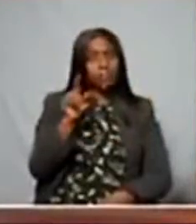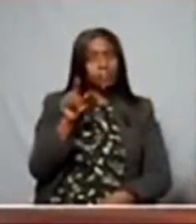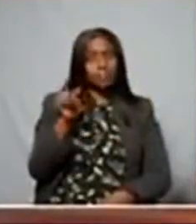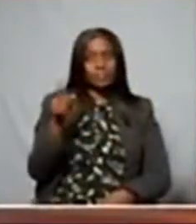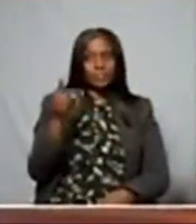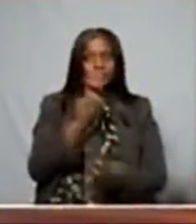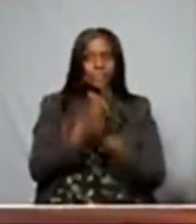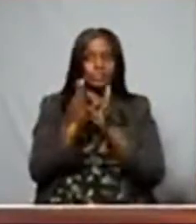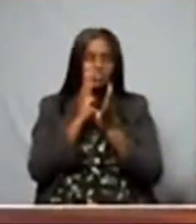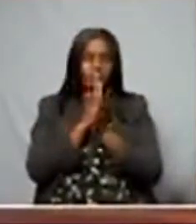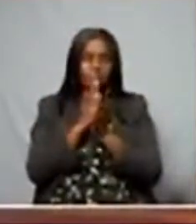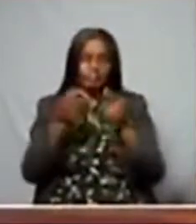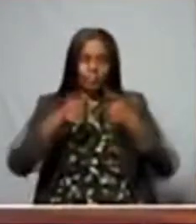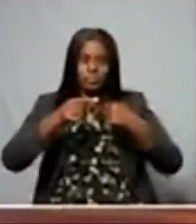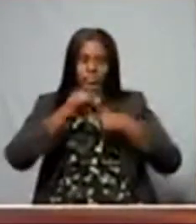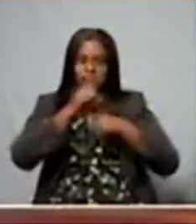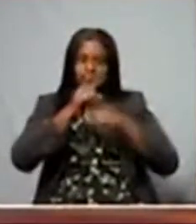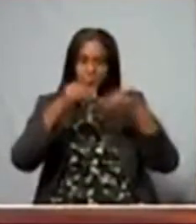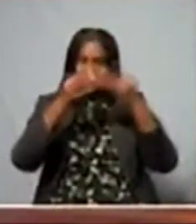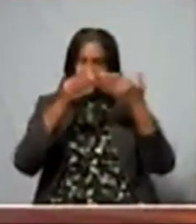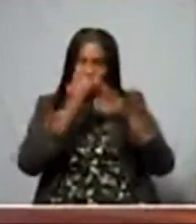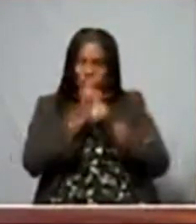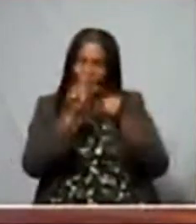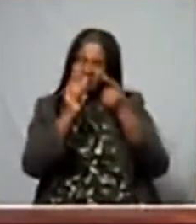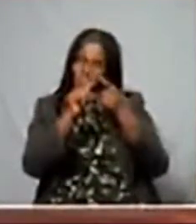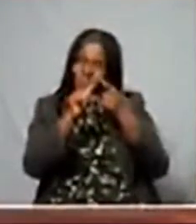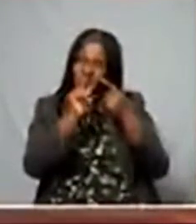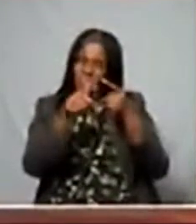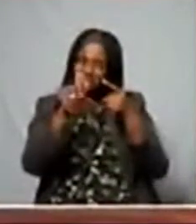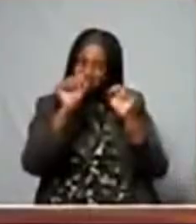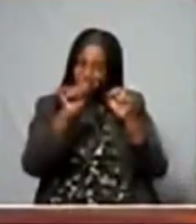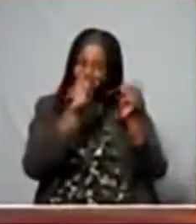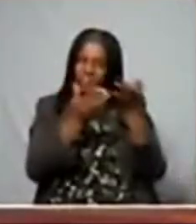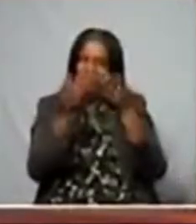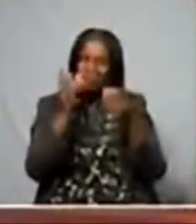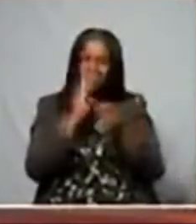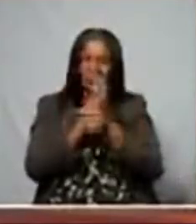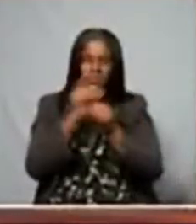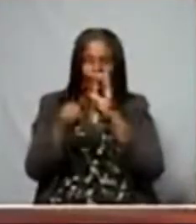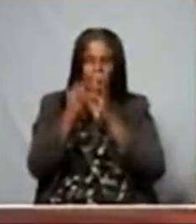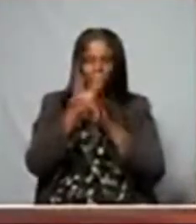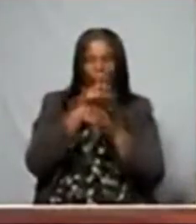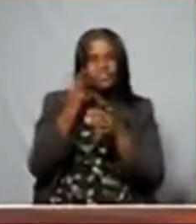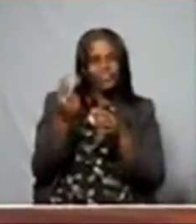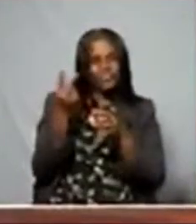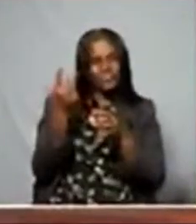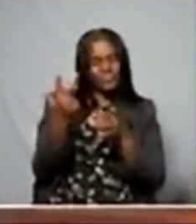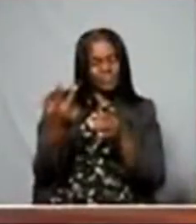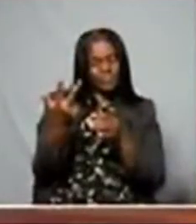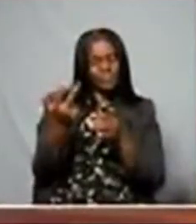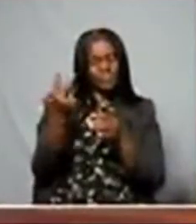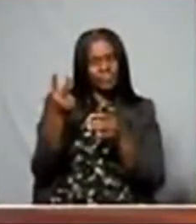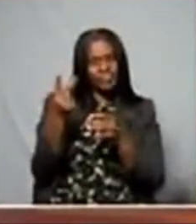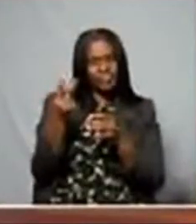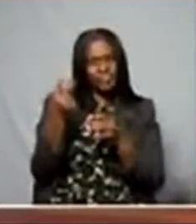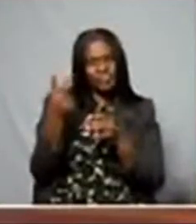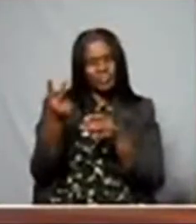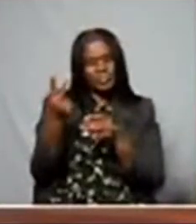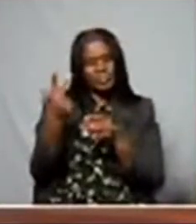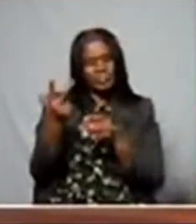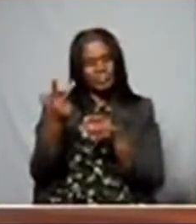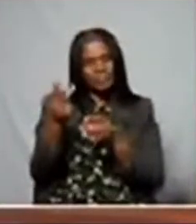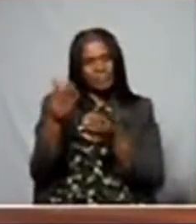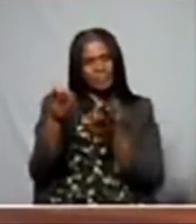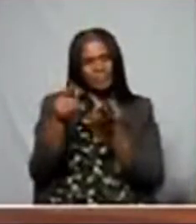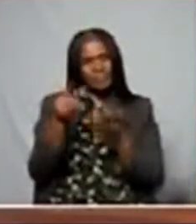a local contractor is given just one, they'll be able to deliver. But where you find that they have two or more than two, it may be